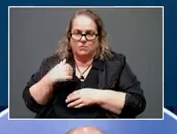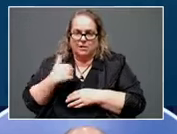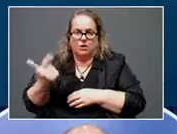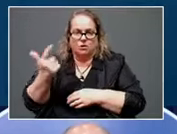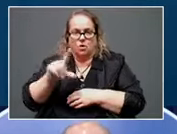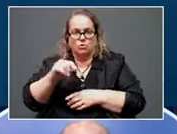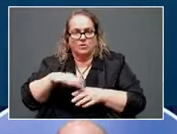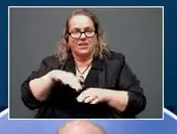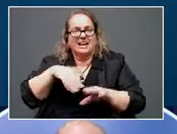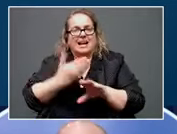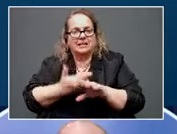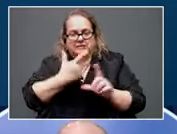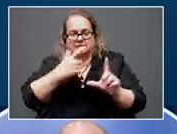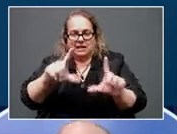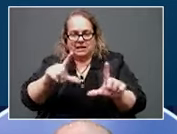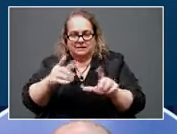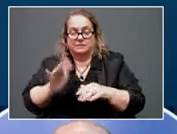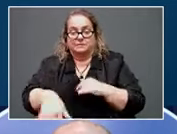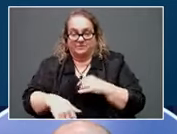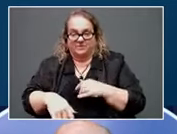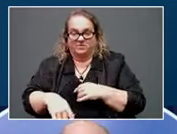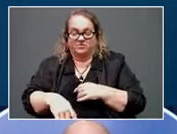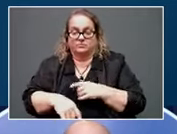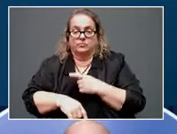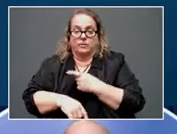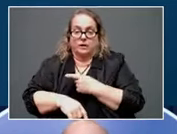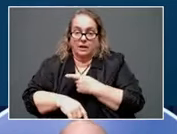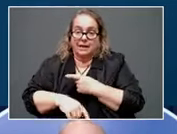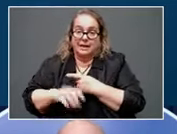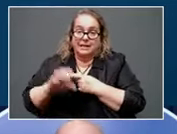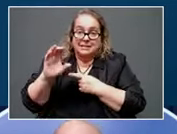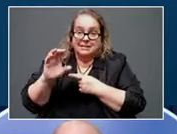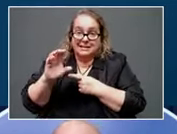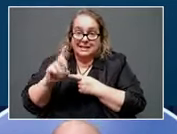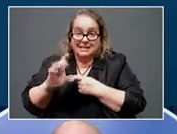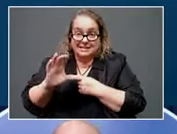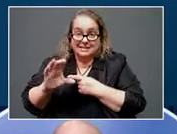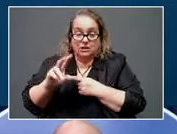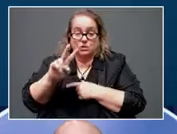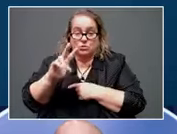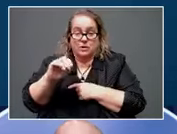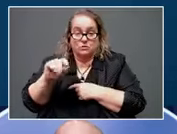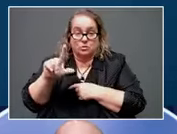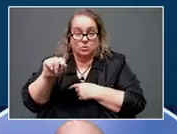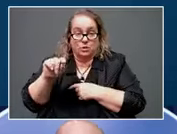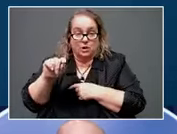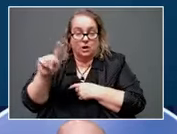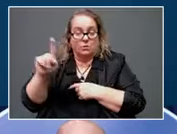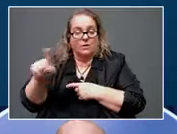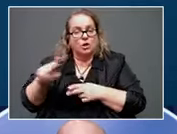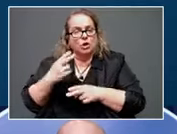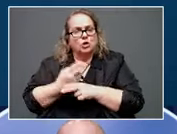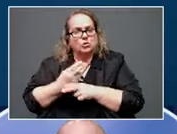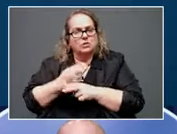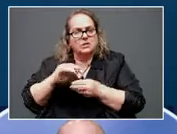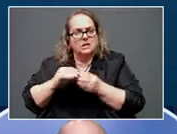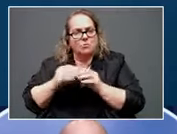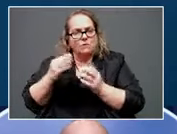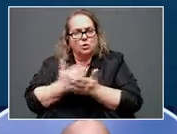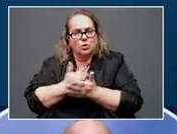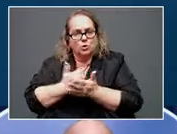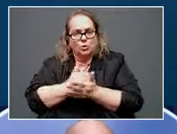please. The CDC in 2020 had a paradigm where it used the number of new cases in the community and the